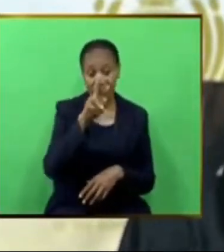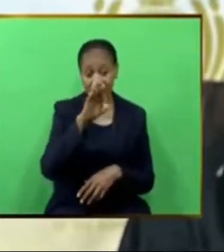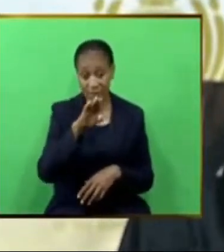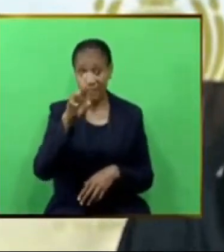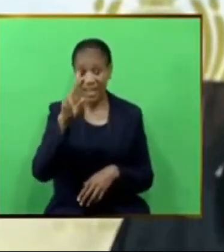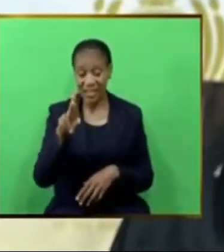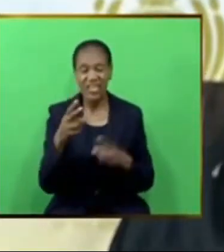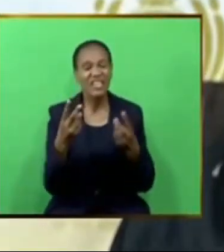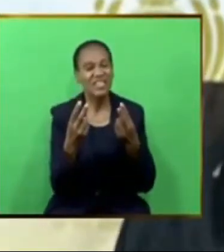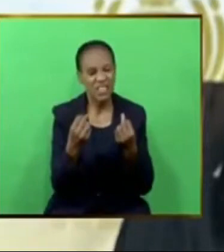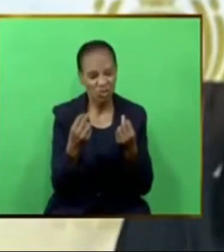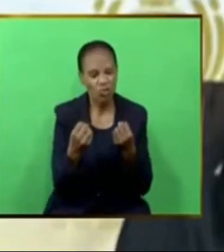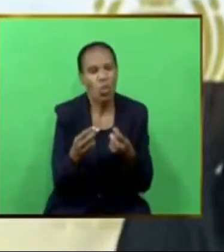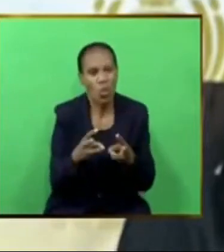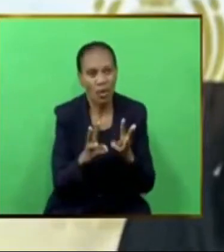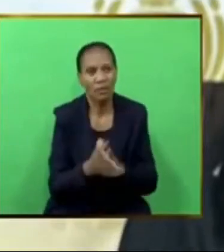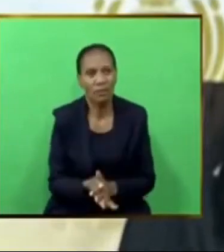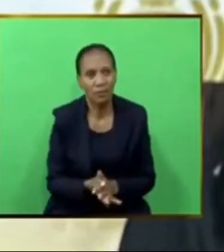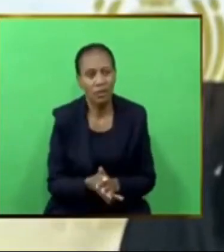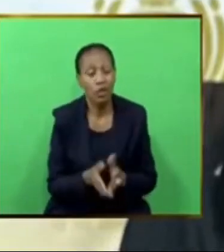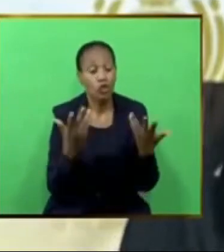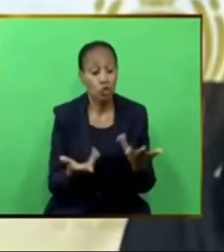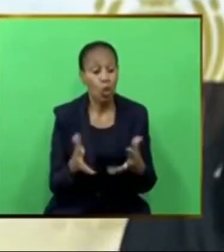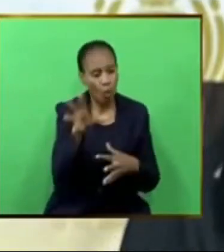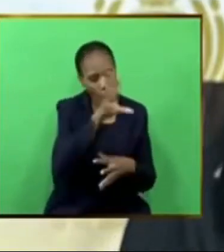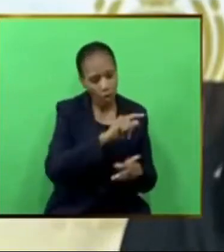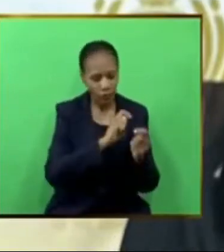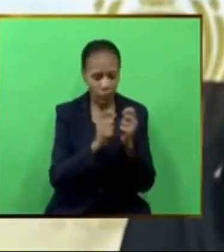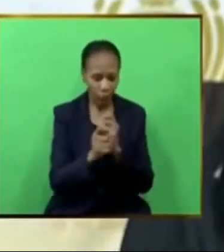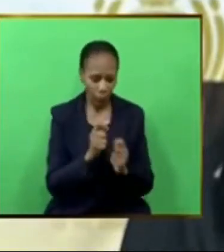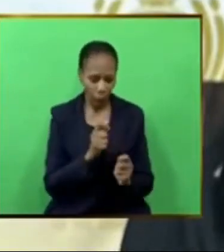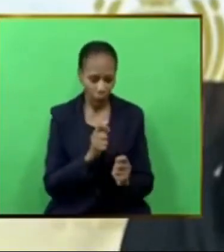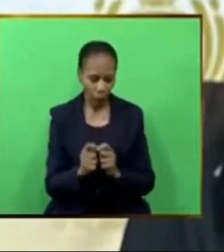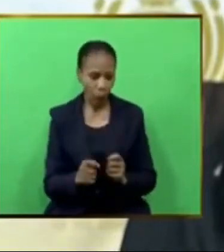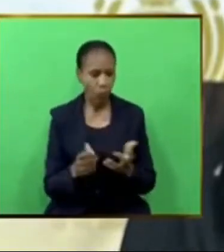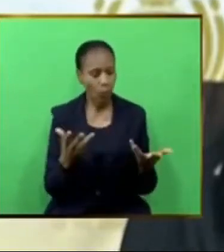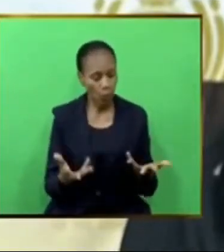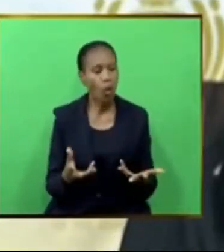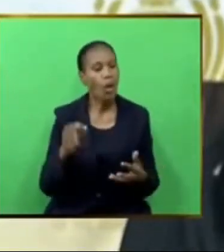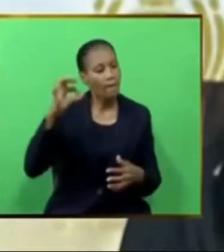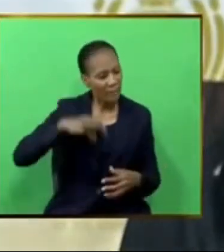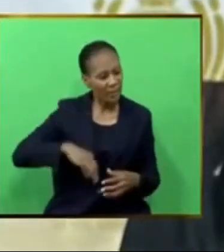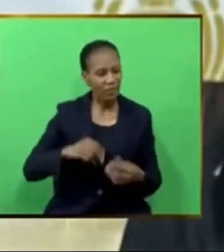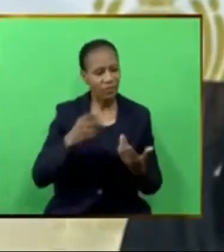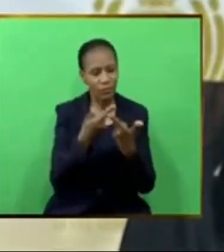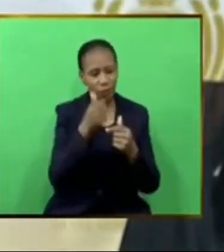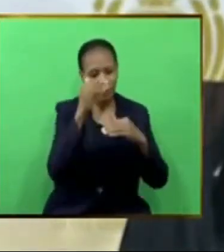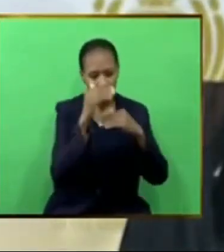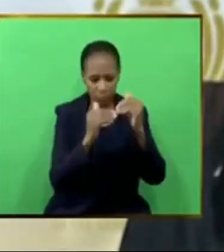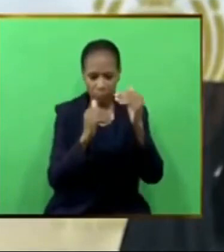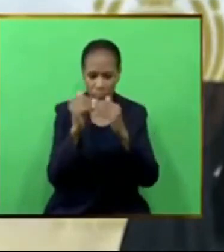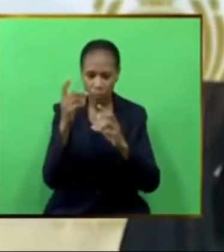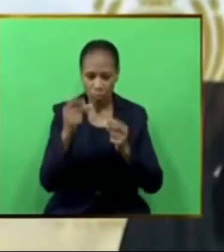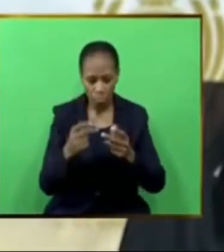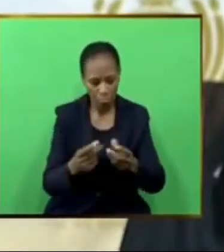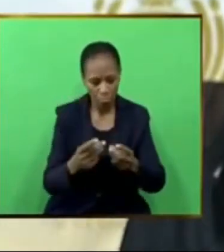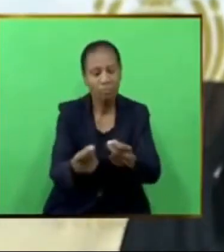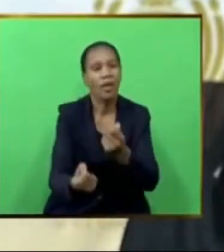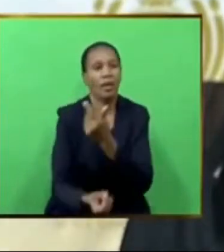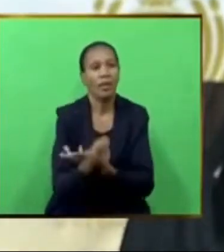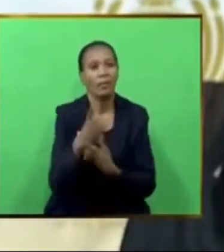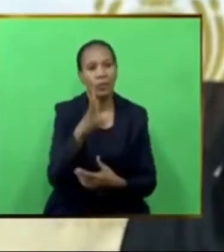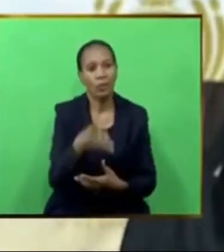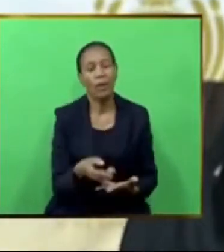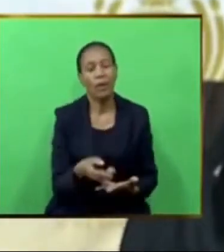BFI. Through these reforms, greater efficiency gains and infrastructure delivery will be fast-tracked. This